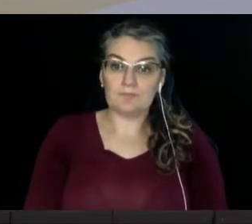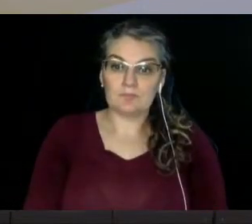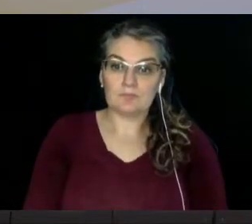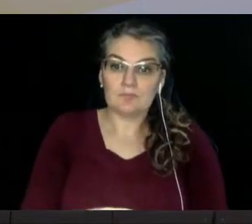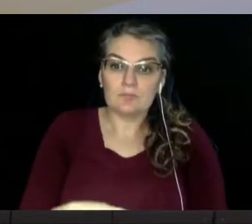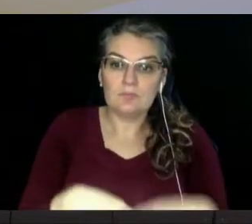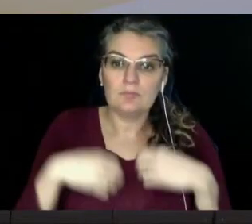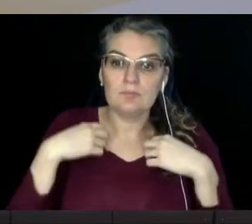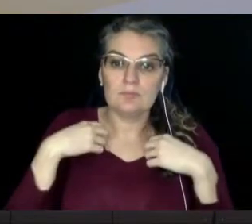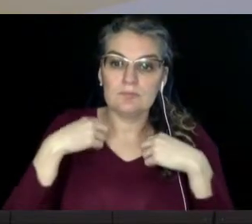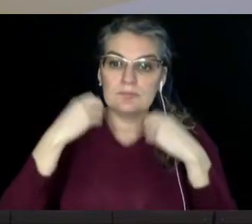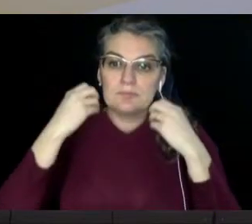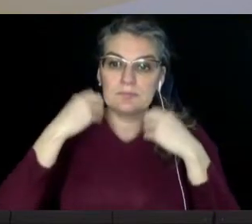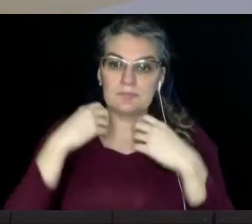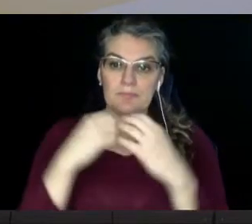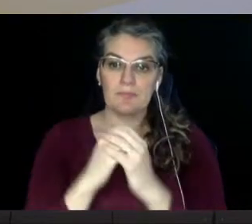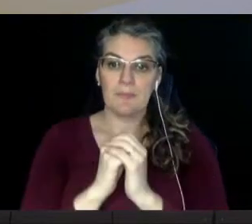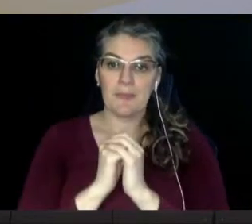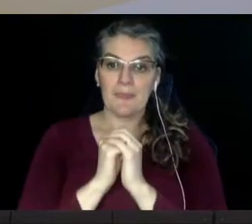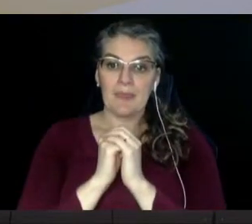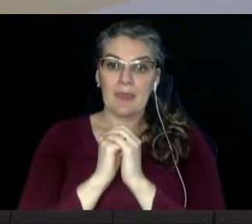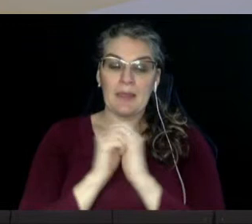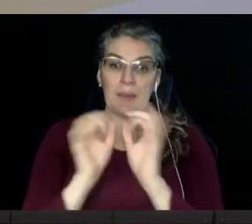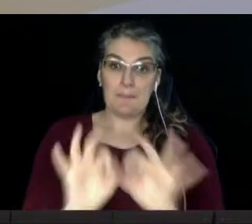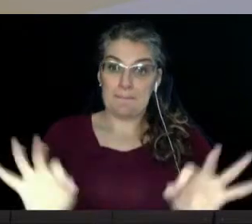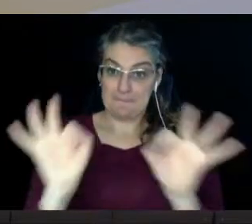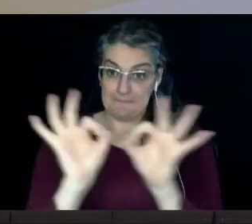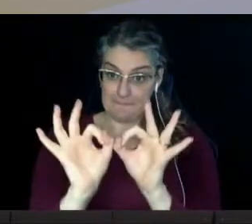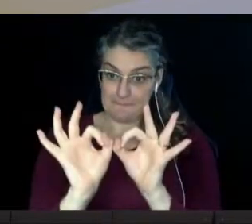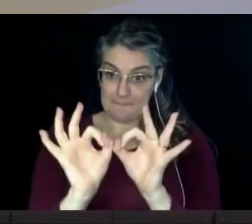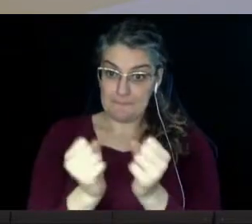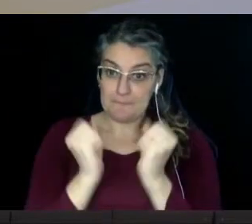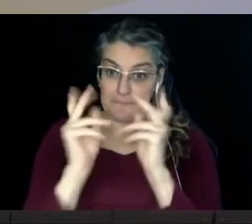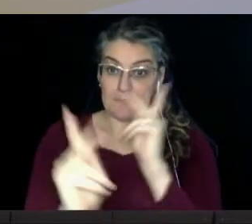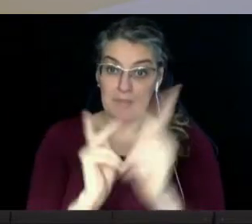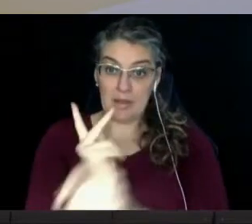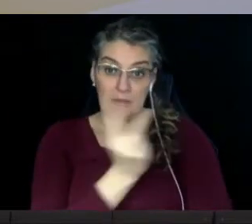immunize Islanders against this virus as quickly as possible.